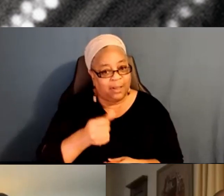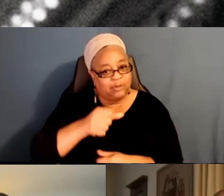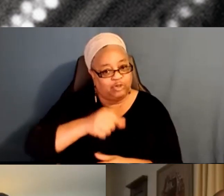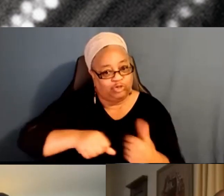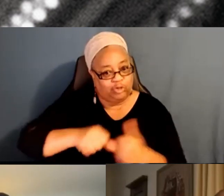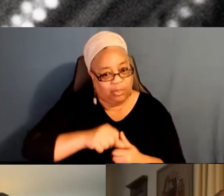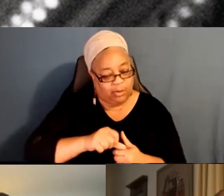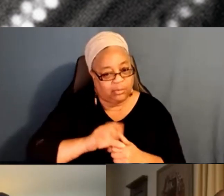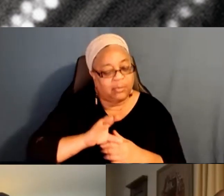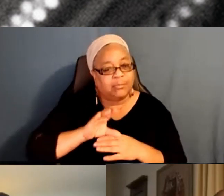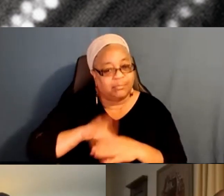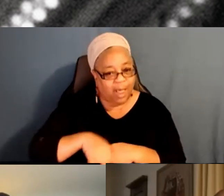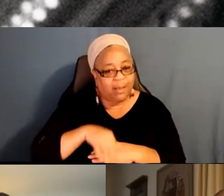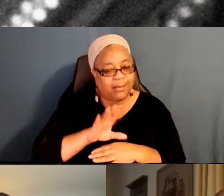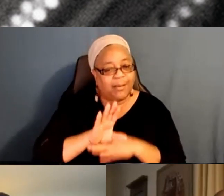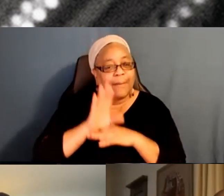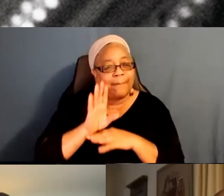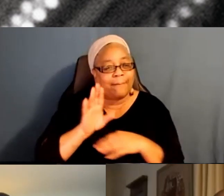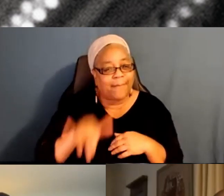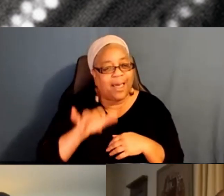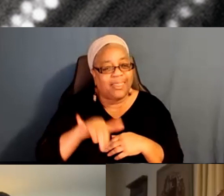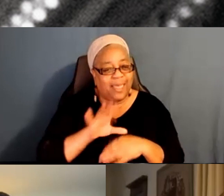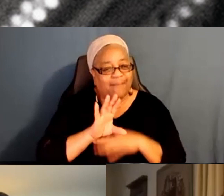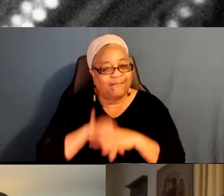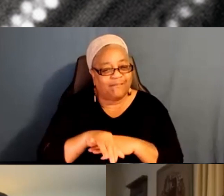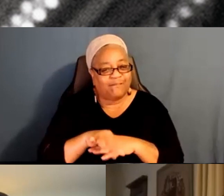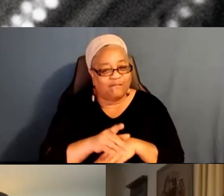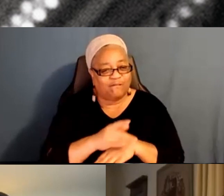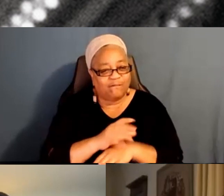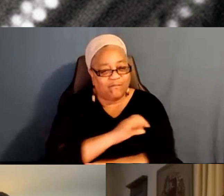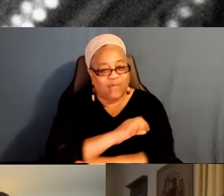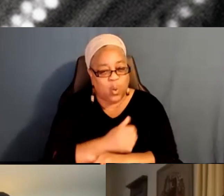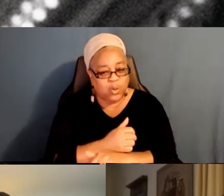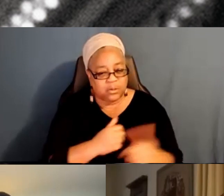can we think about, or how can we